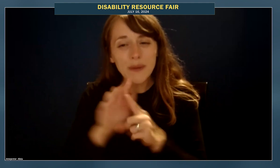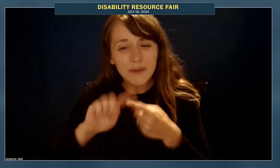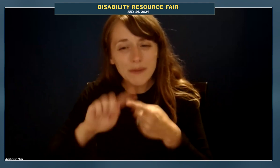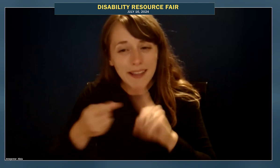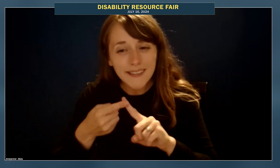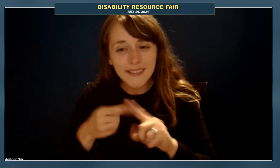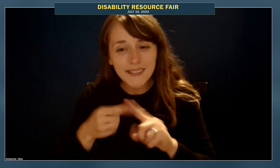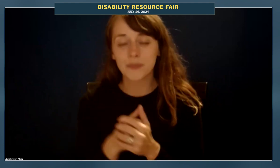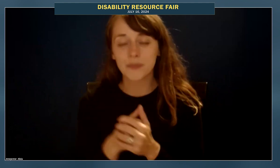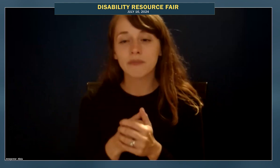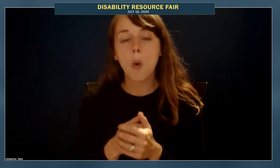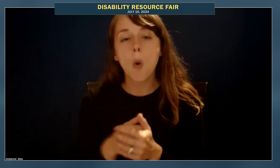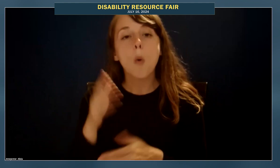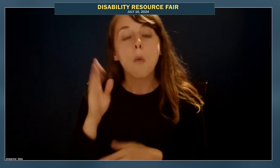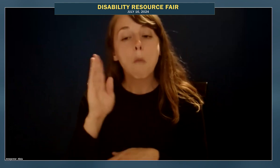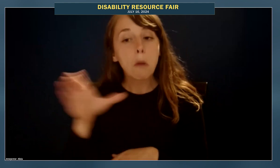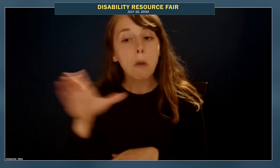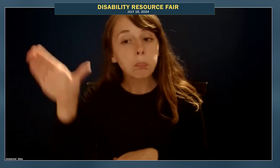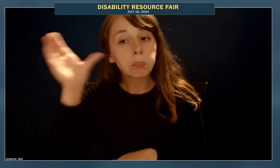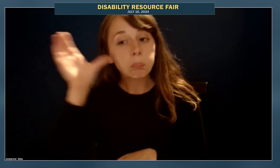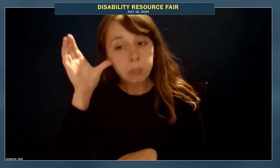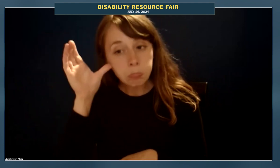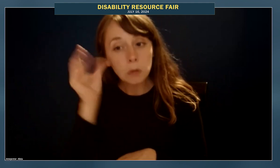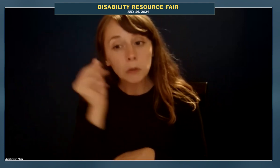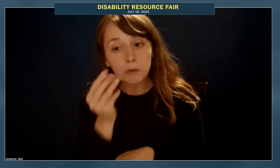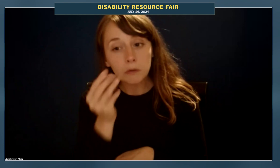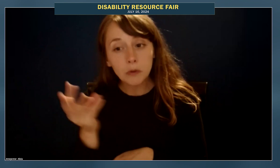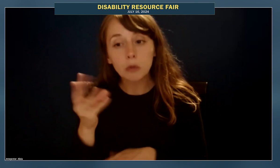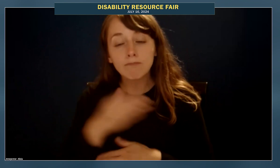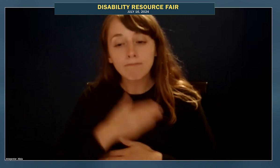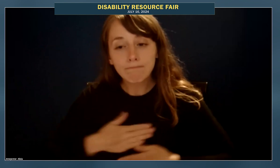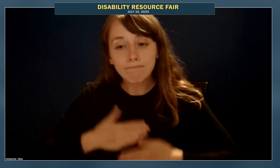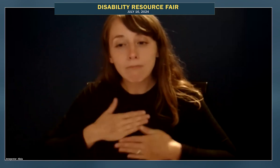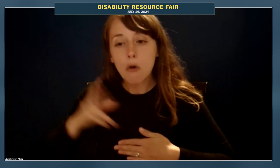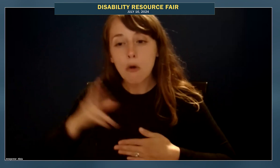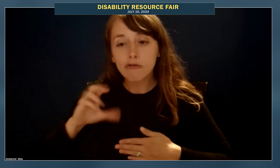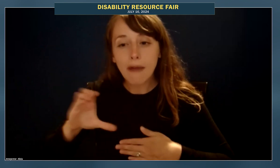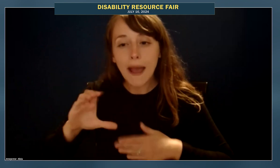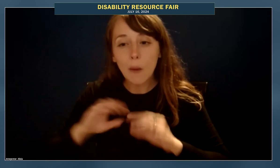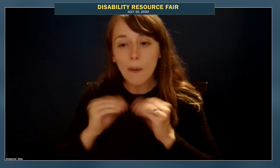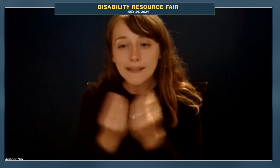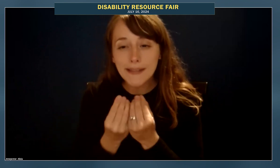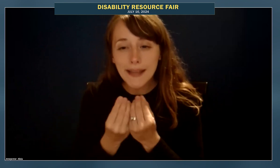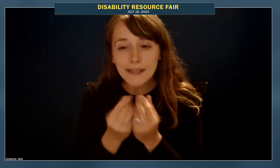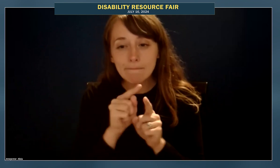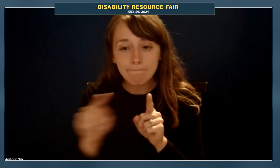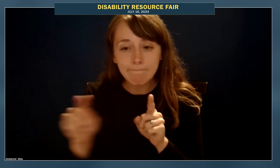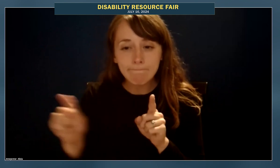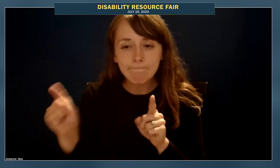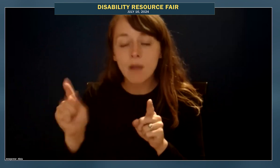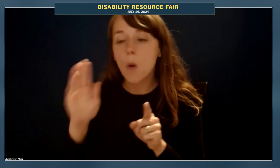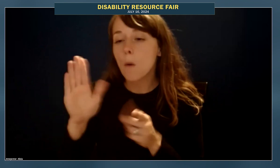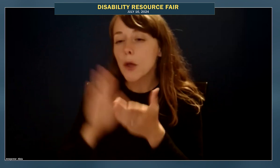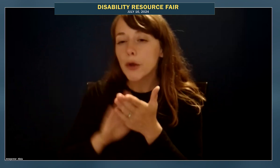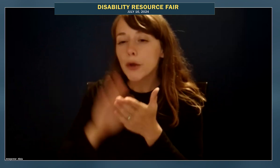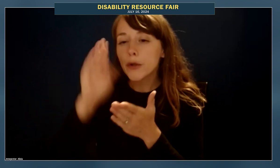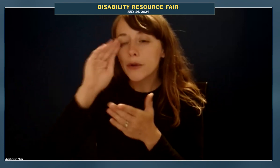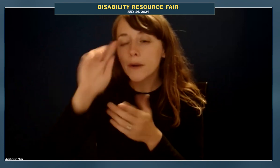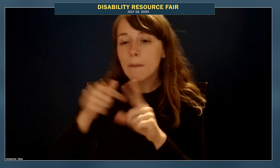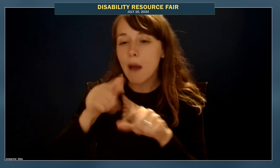We'll hear from a few recreation organizations. We'll learn about resources from a couple